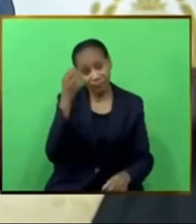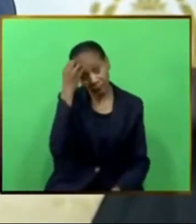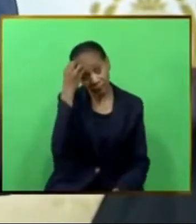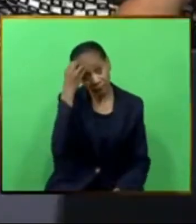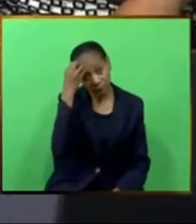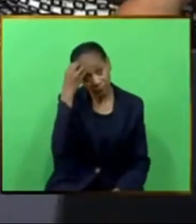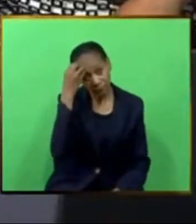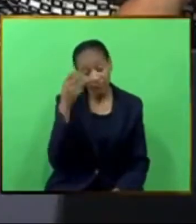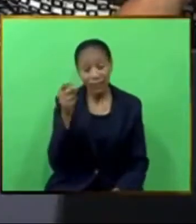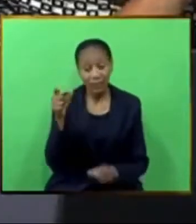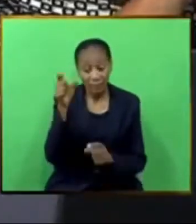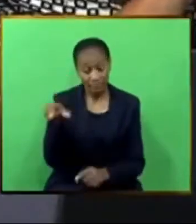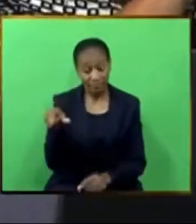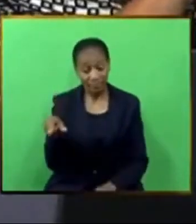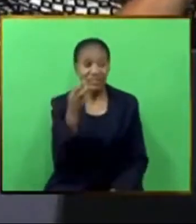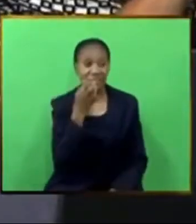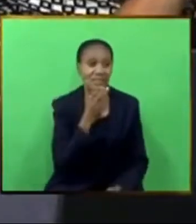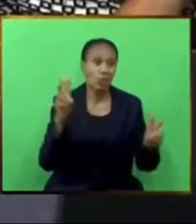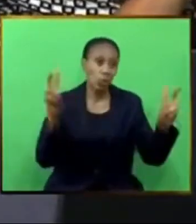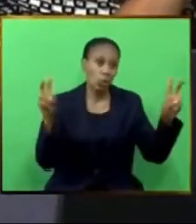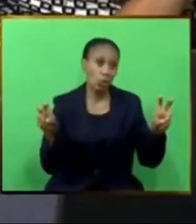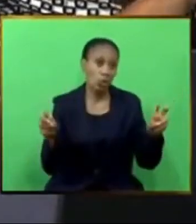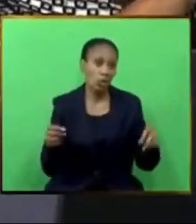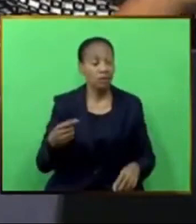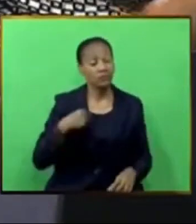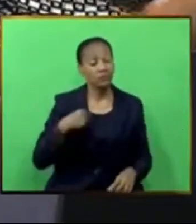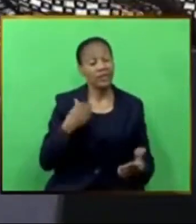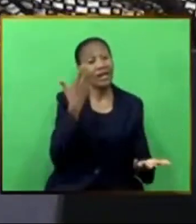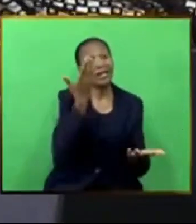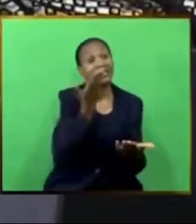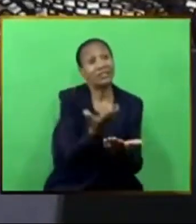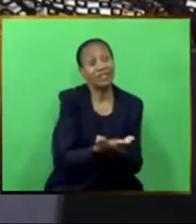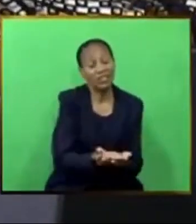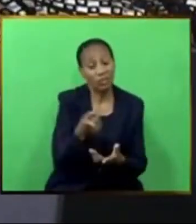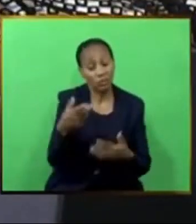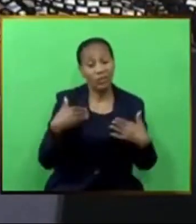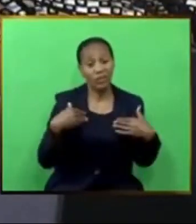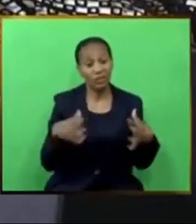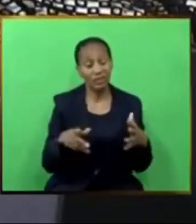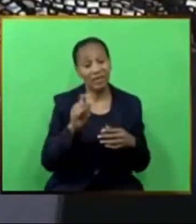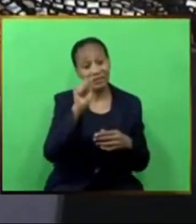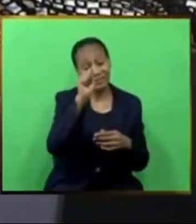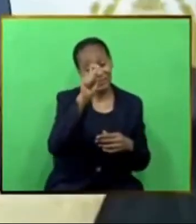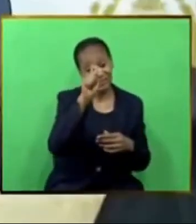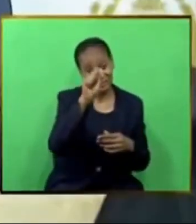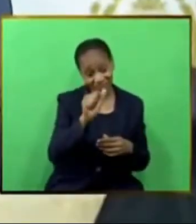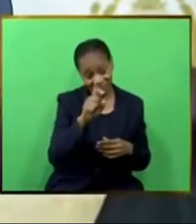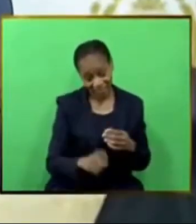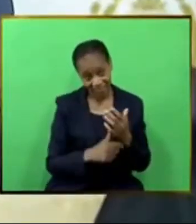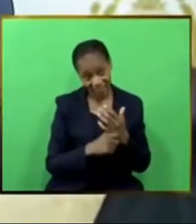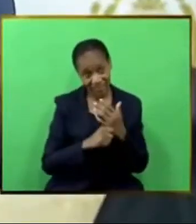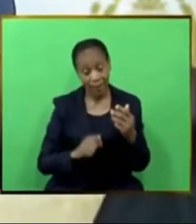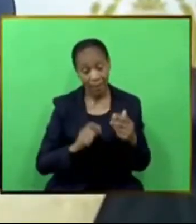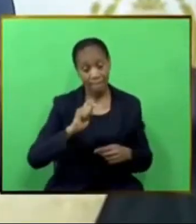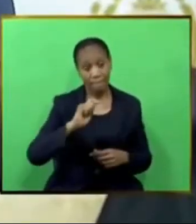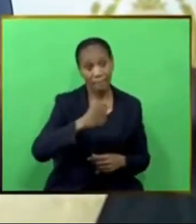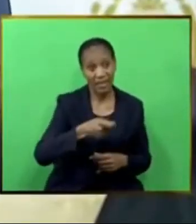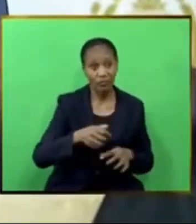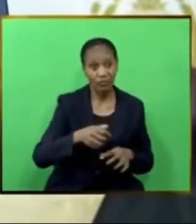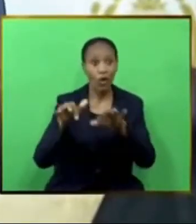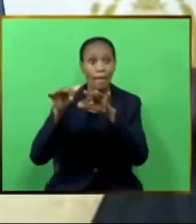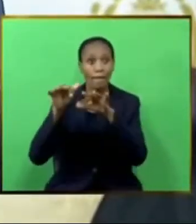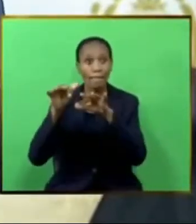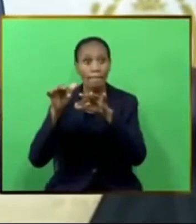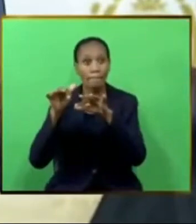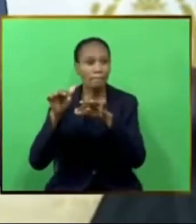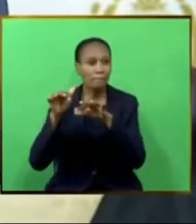Kamo says, I quote, I would suggest an introduction of a tax payment for hubbly